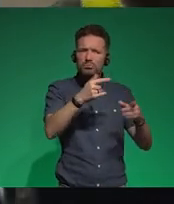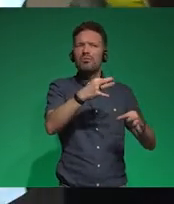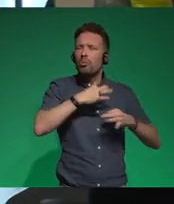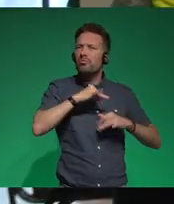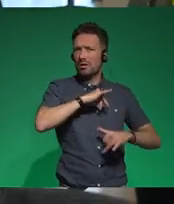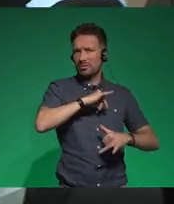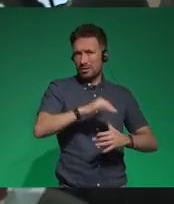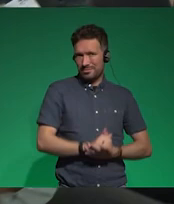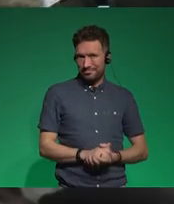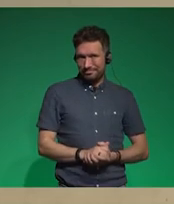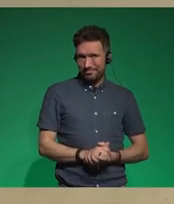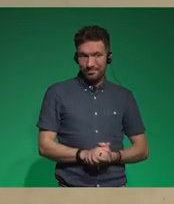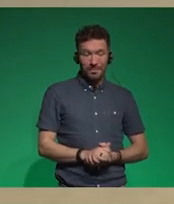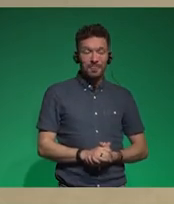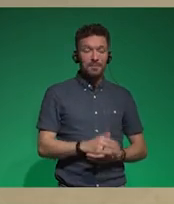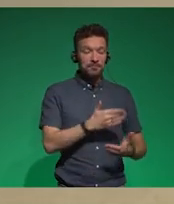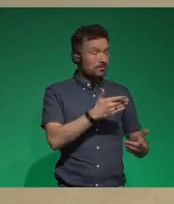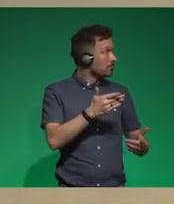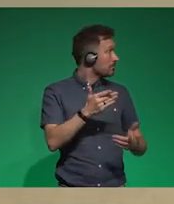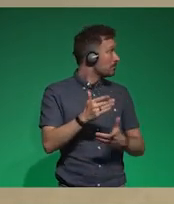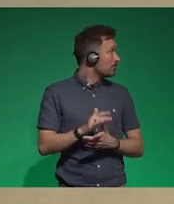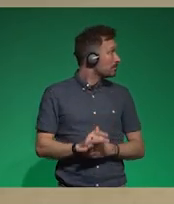I also would like to thank you.